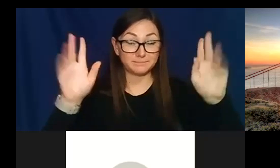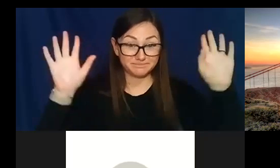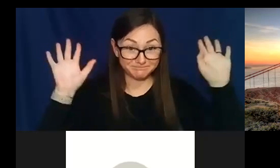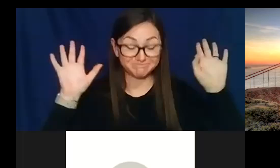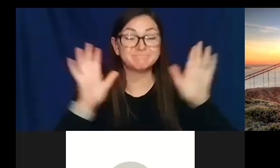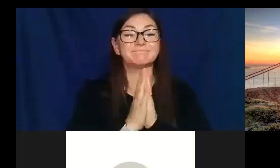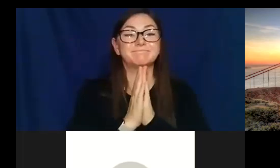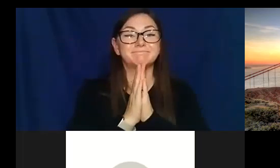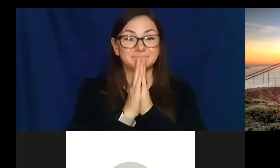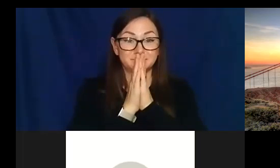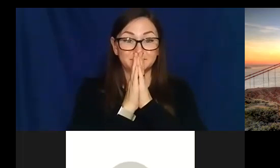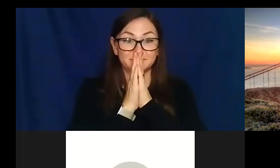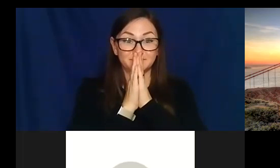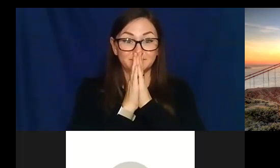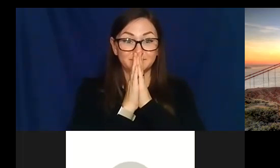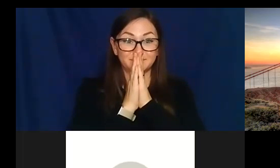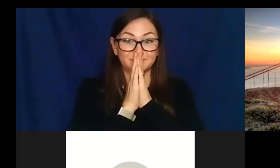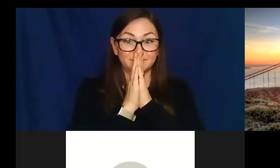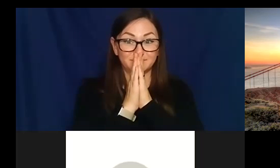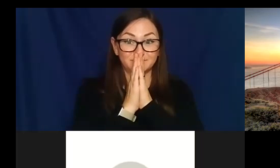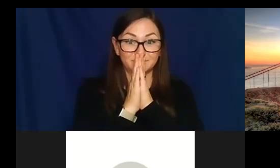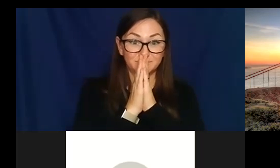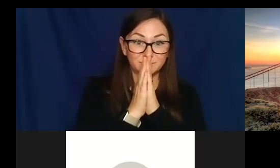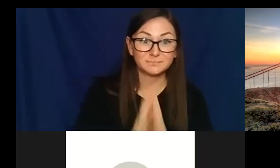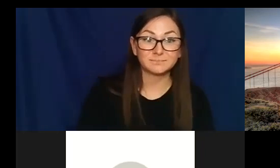sounds good to me. You guys, Questions? yes, you have a question?